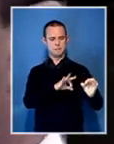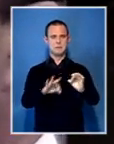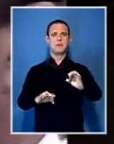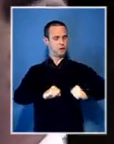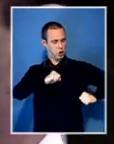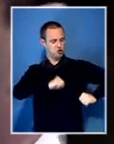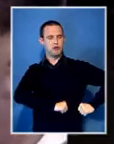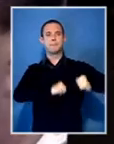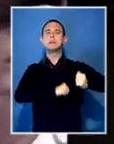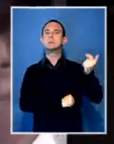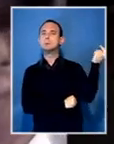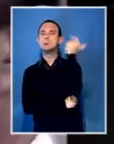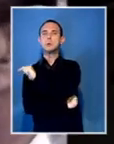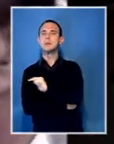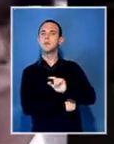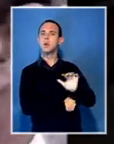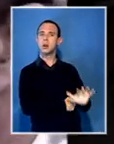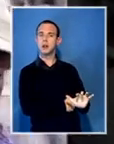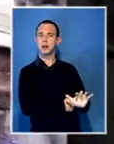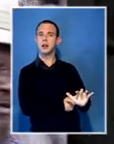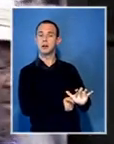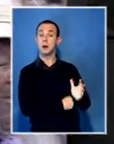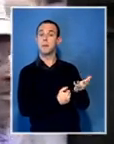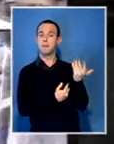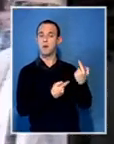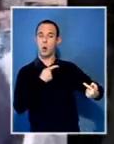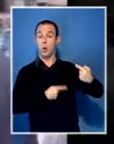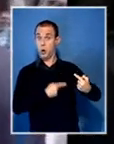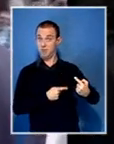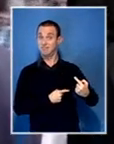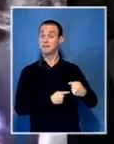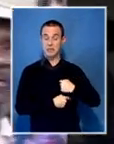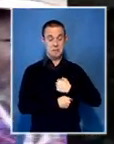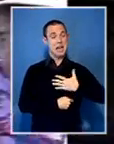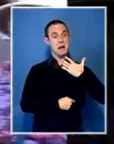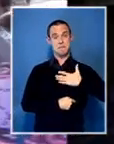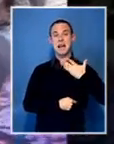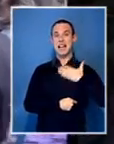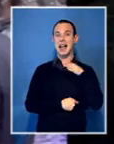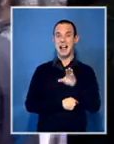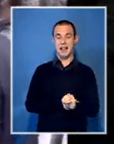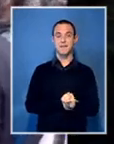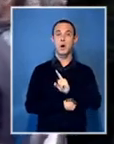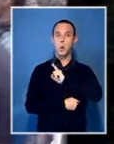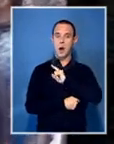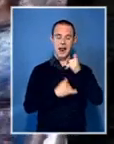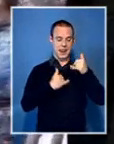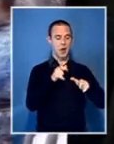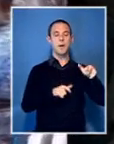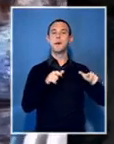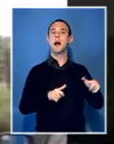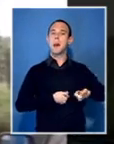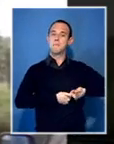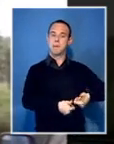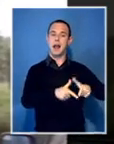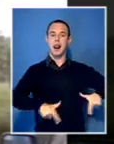deal between two groups in conflict. I'm feeling very happy because our people now can return to their land. I'm